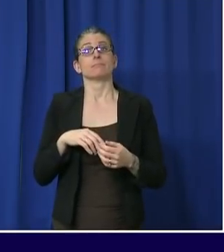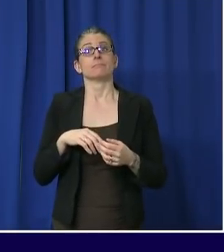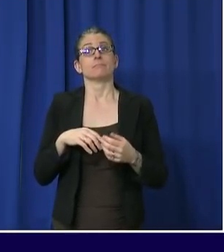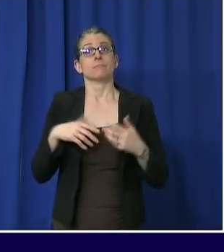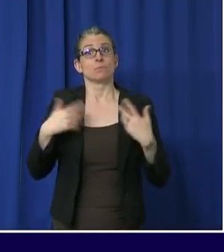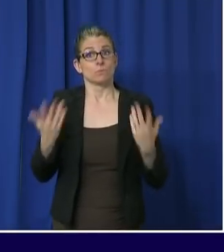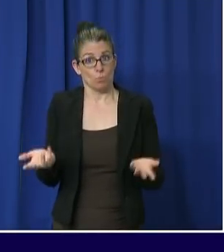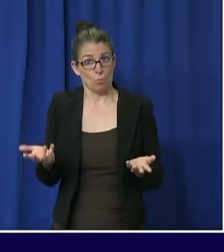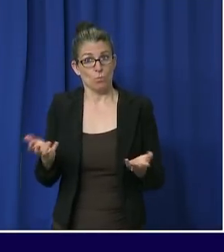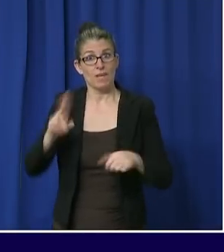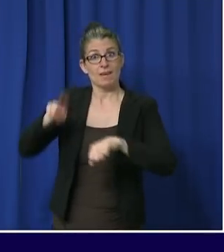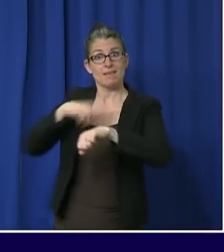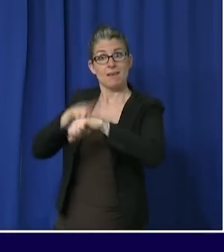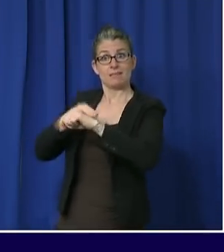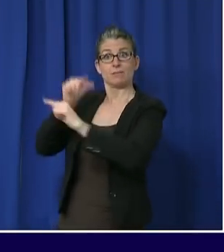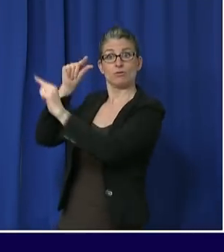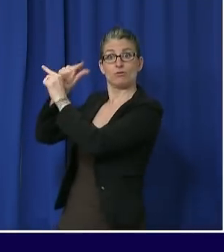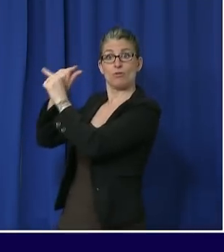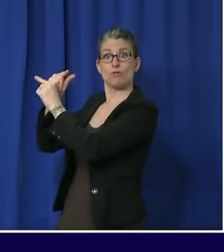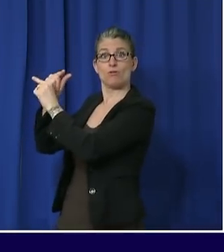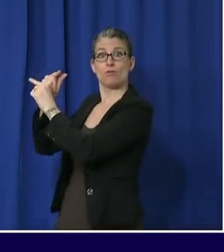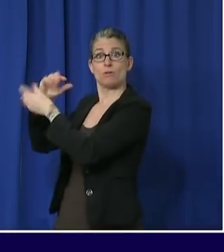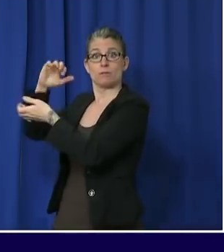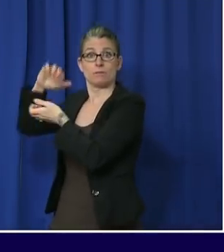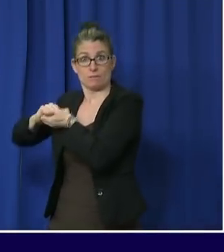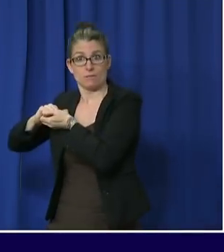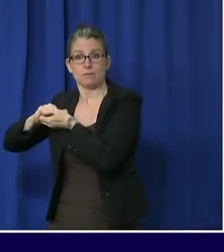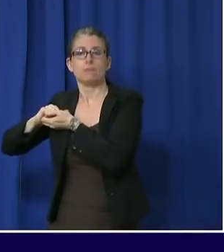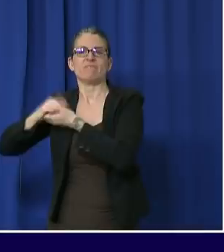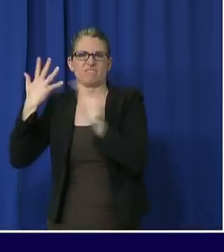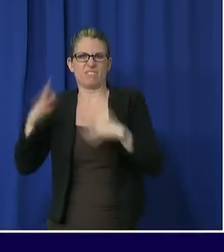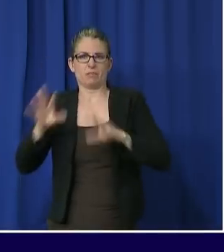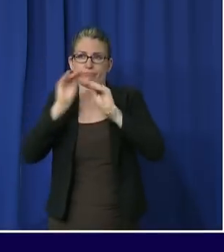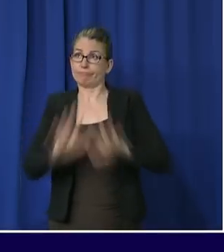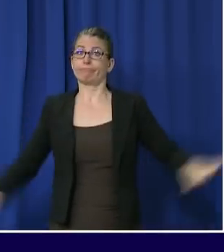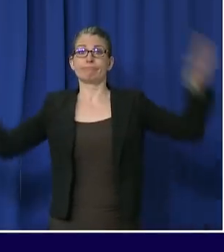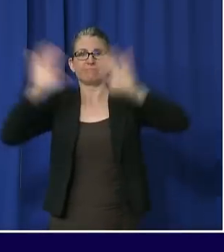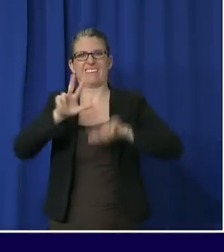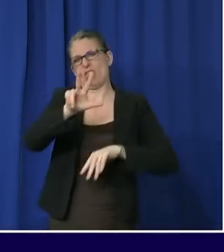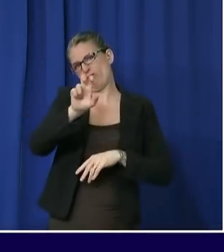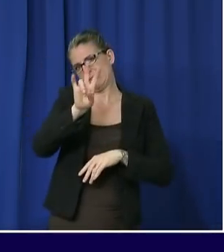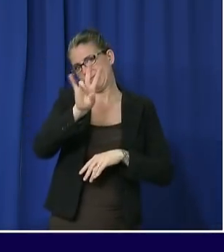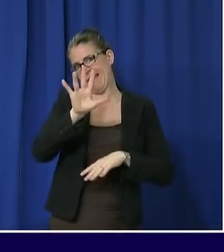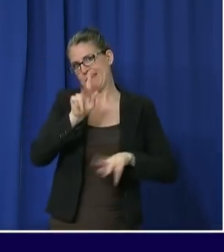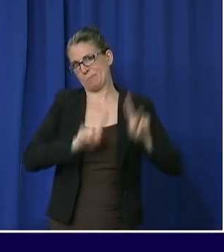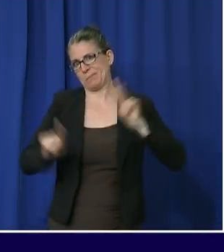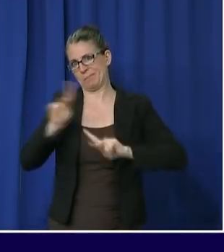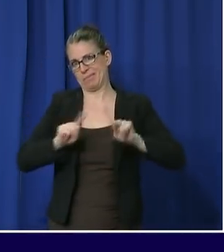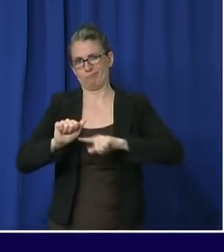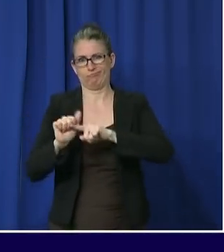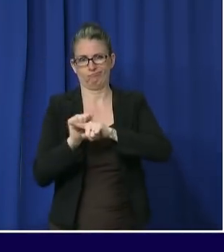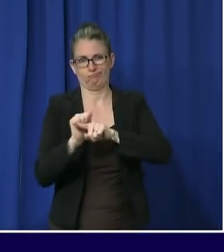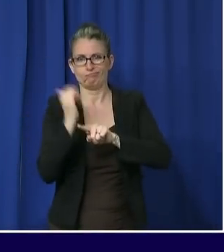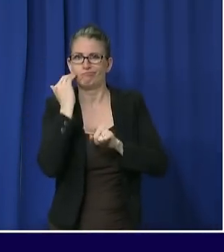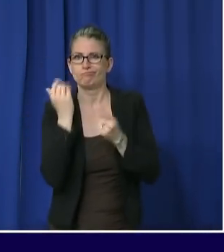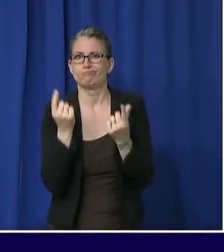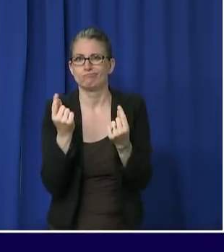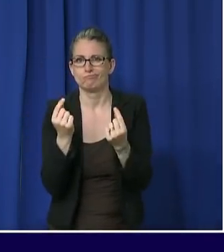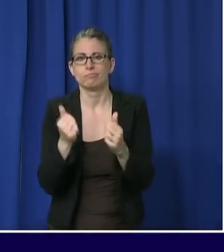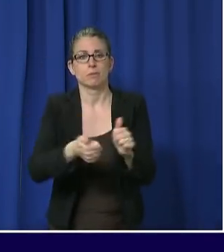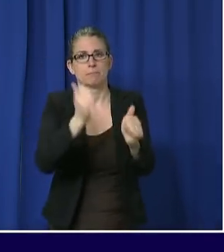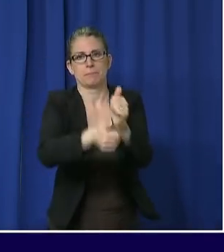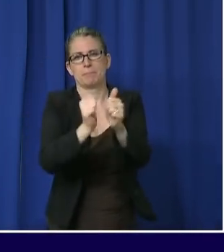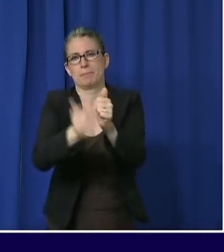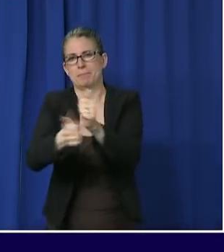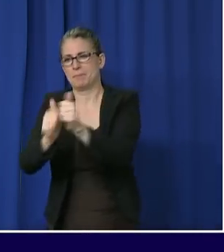healthcare workers and still have at least 700 healthcare workers who are waiting in the dock to try to get themselves fit